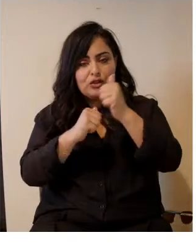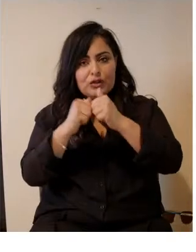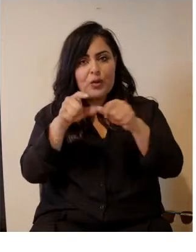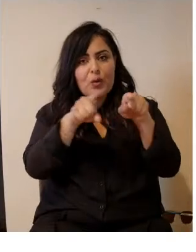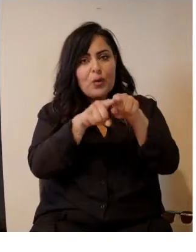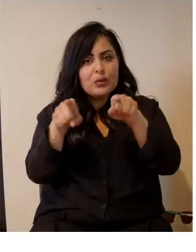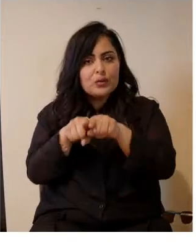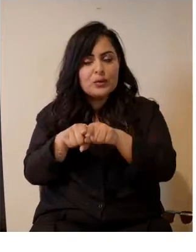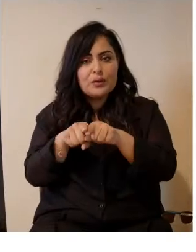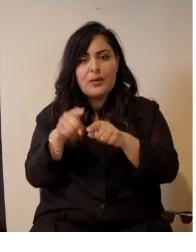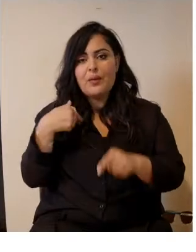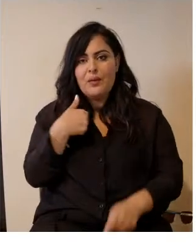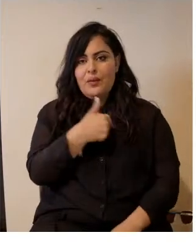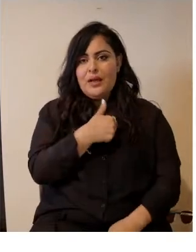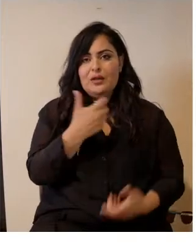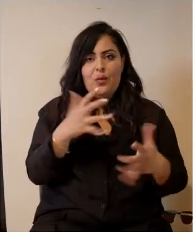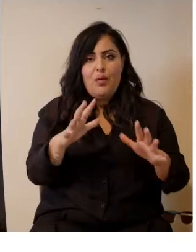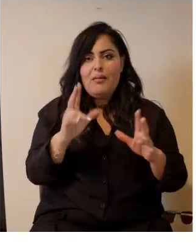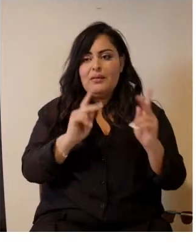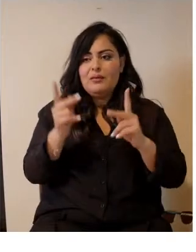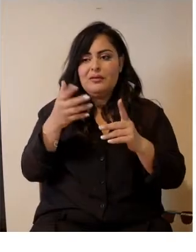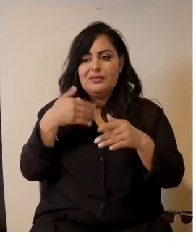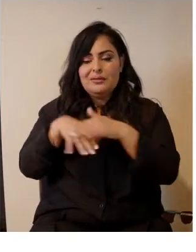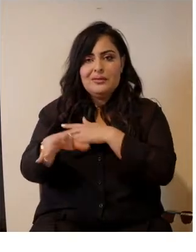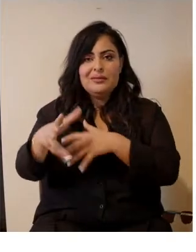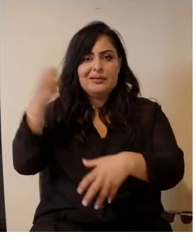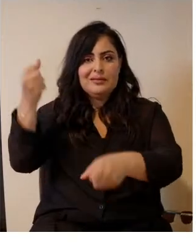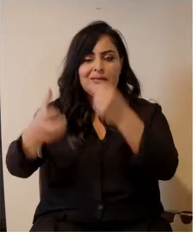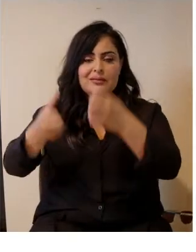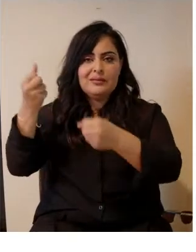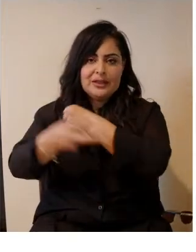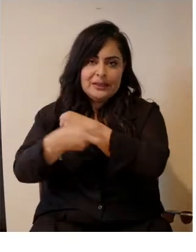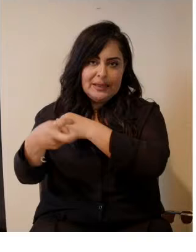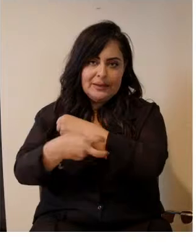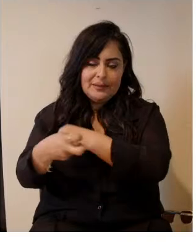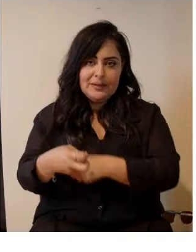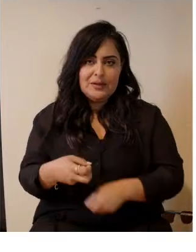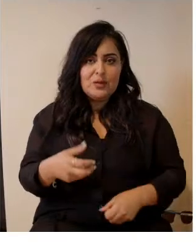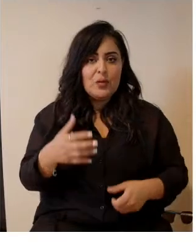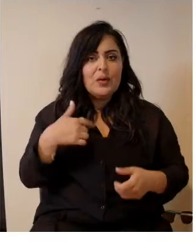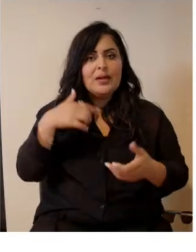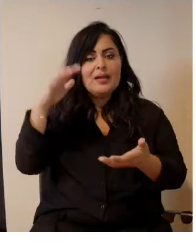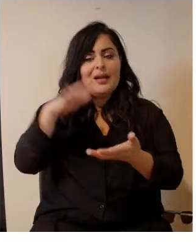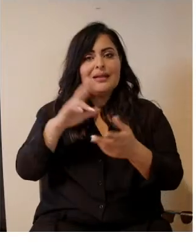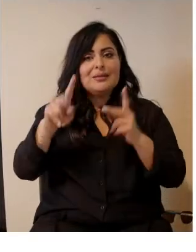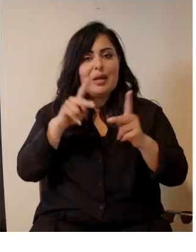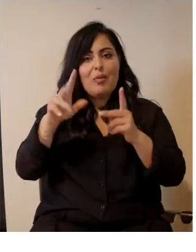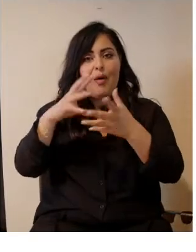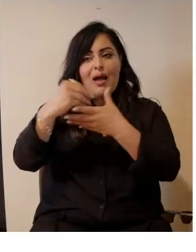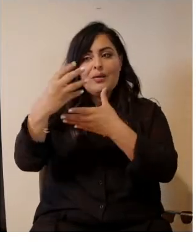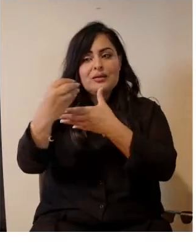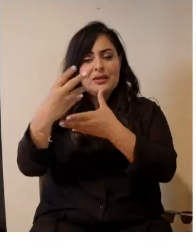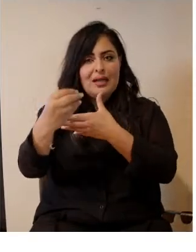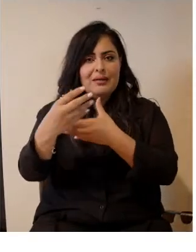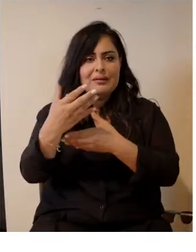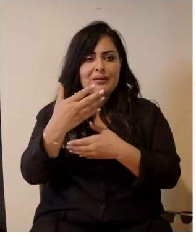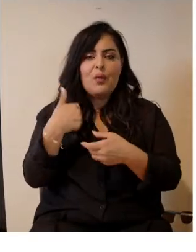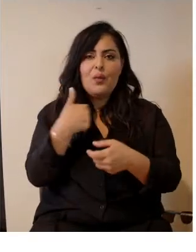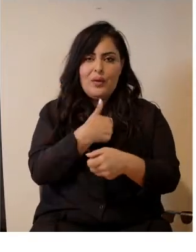to prevent looting and burglaries. The less people we have in an area, the better we are to